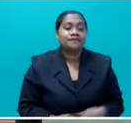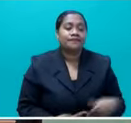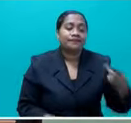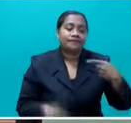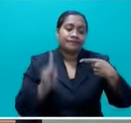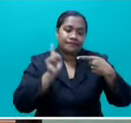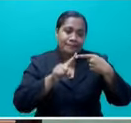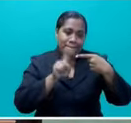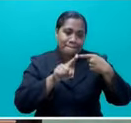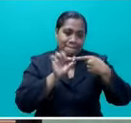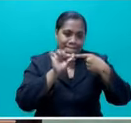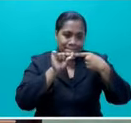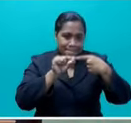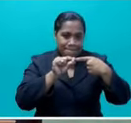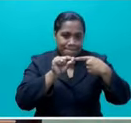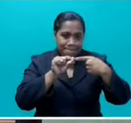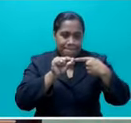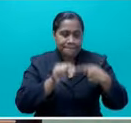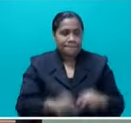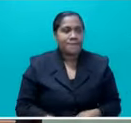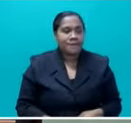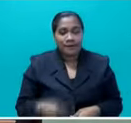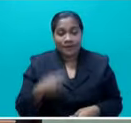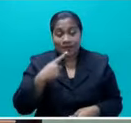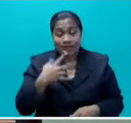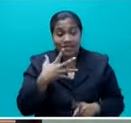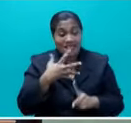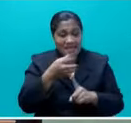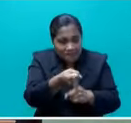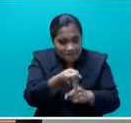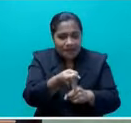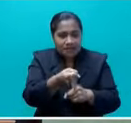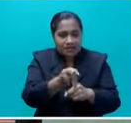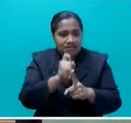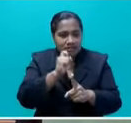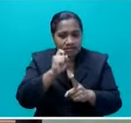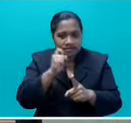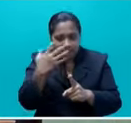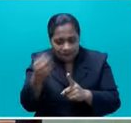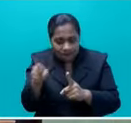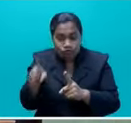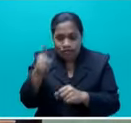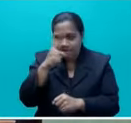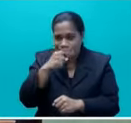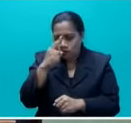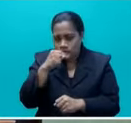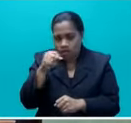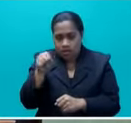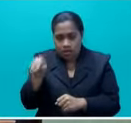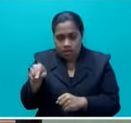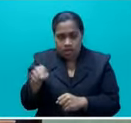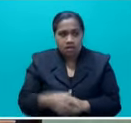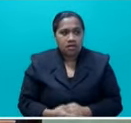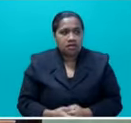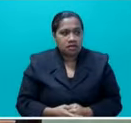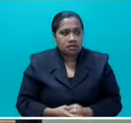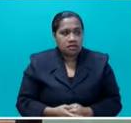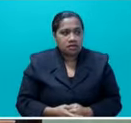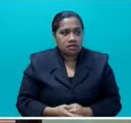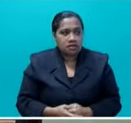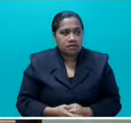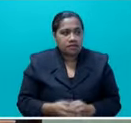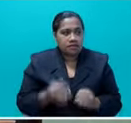they say the projected impact it will have on people is too great and should be something that all Fijians